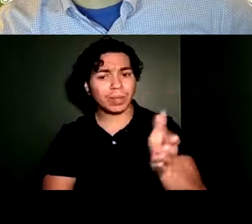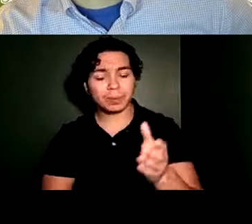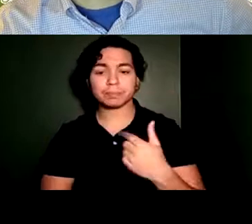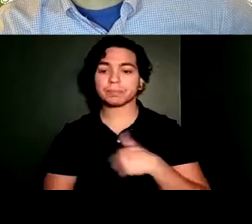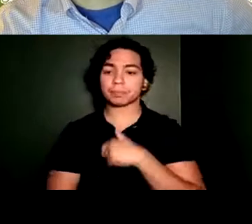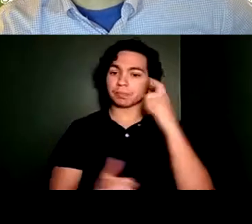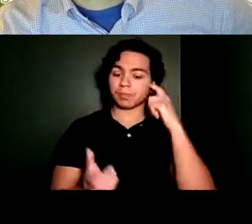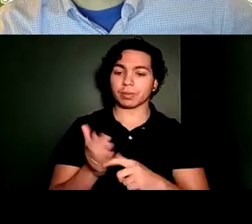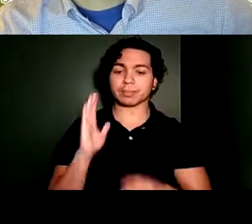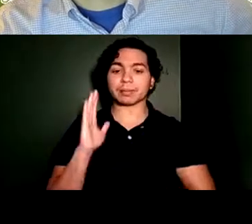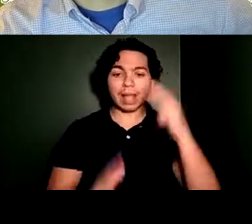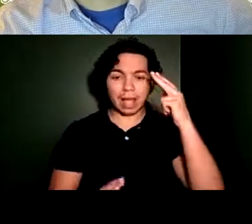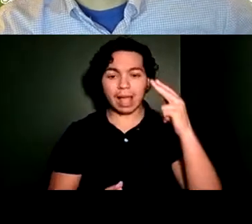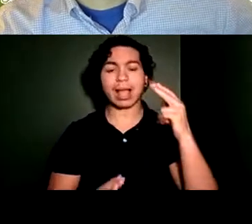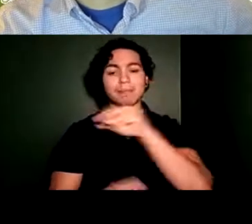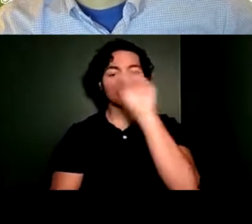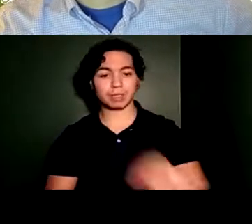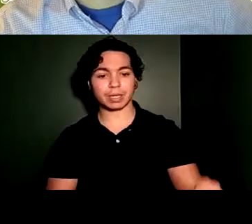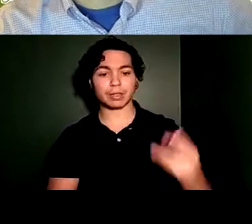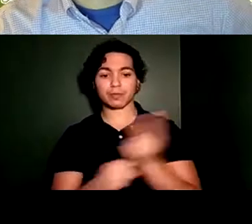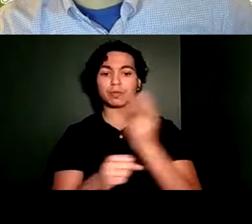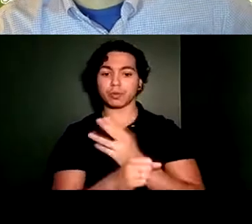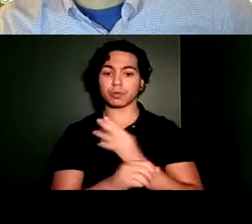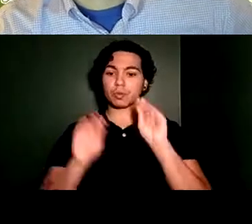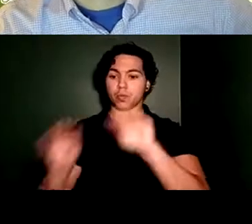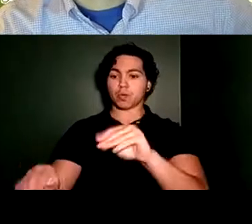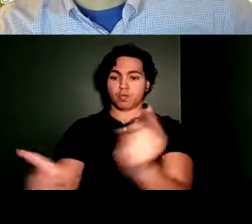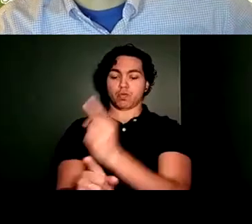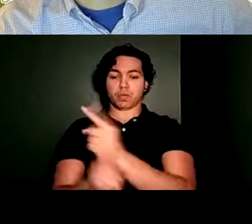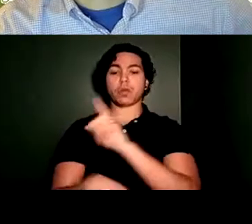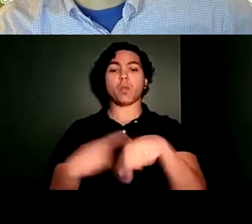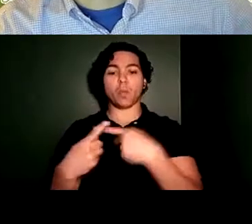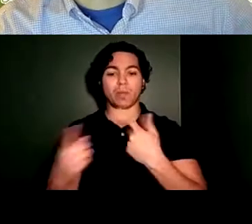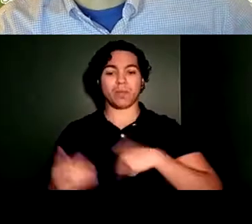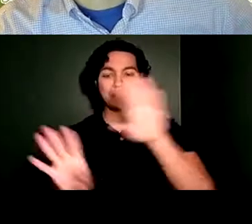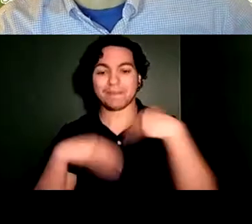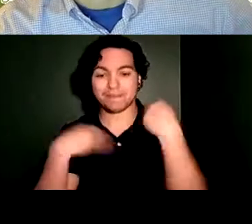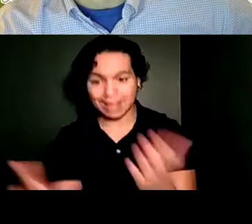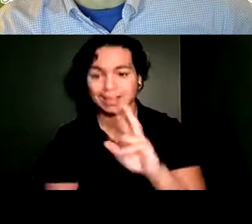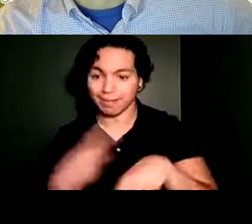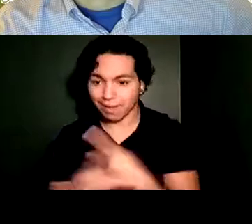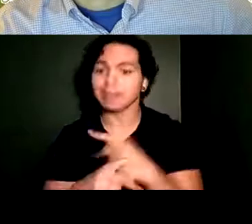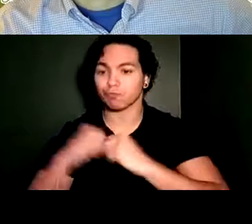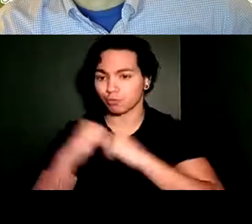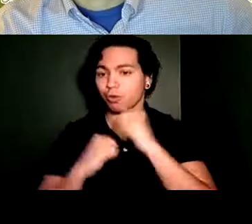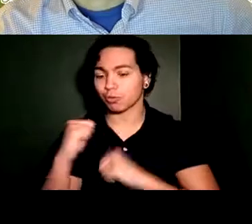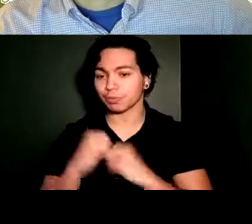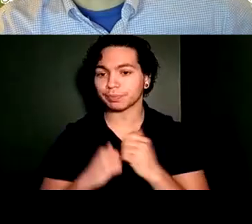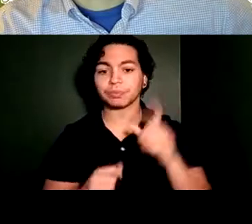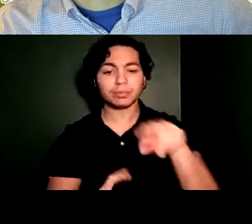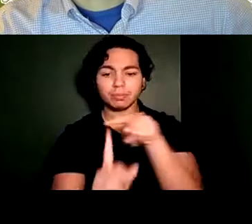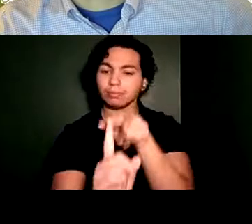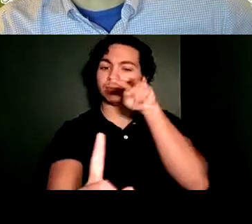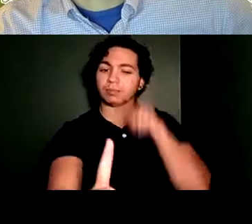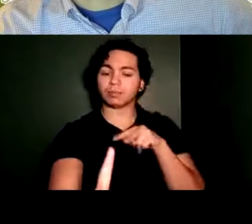scooters in designated spaces when they were provided. So I think it's important to think about the broader context. And again, zoom back out to, what is our